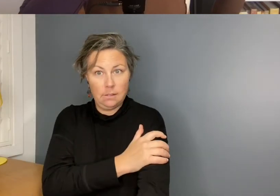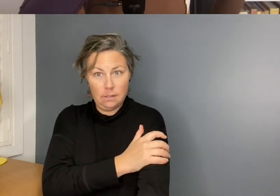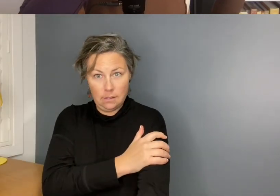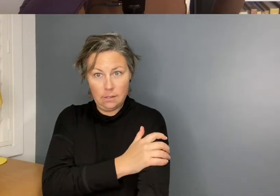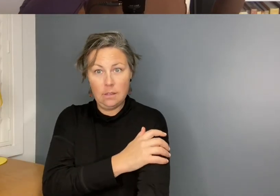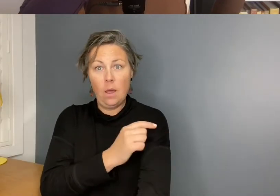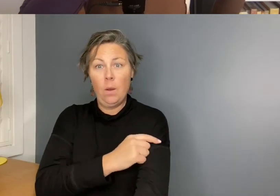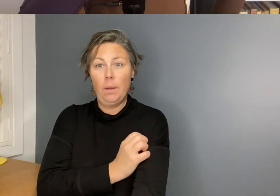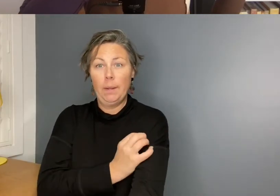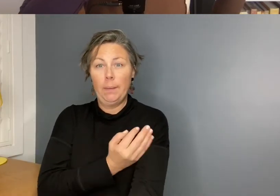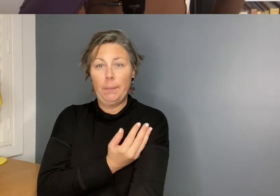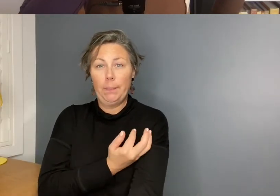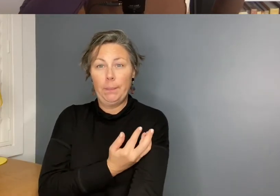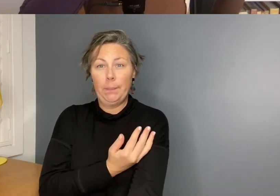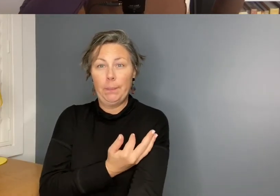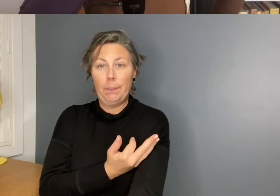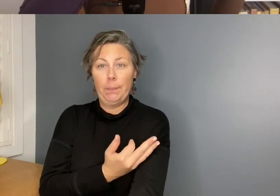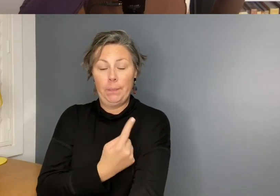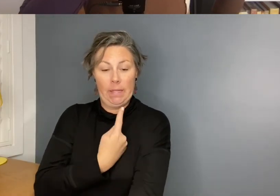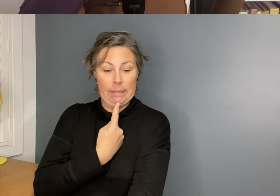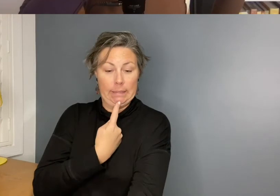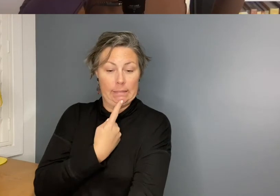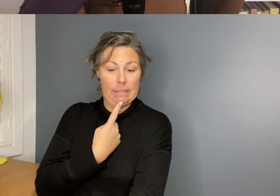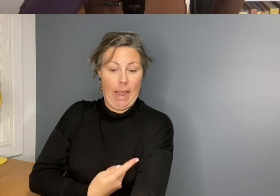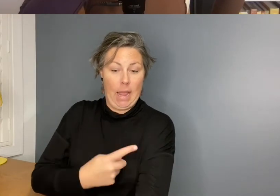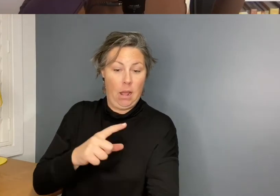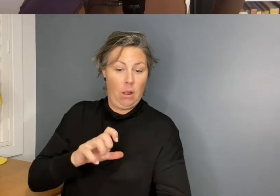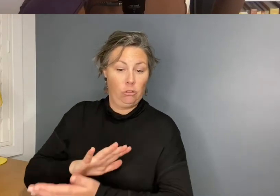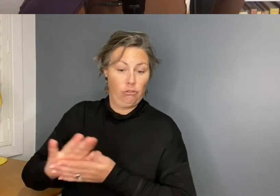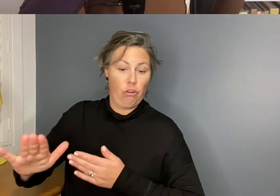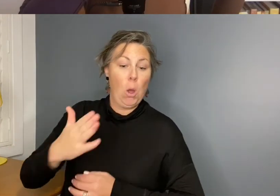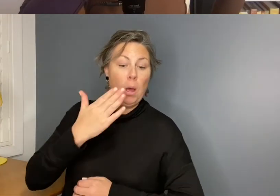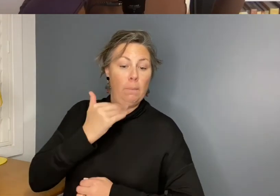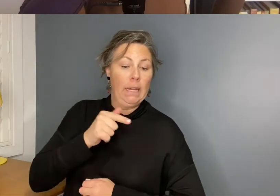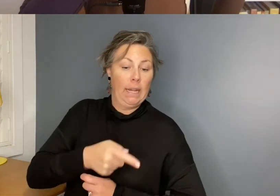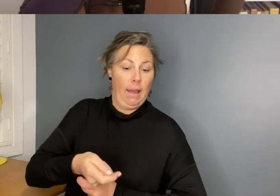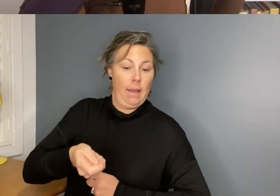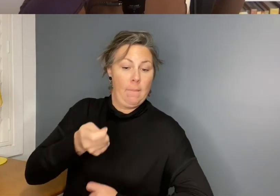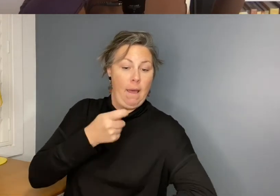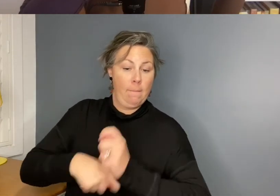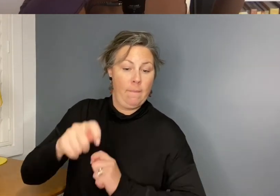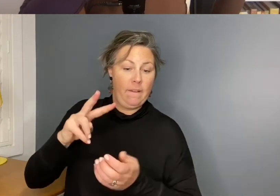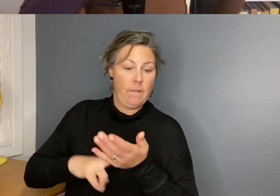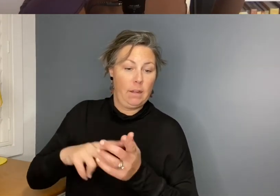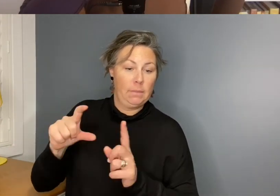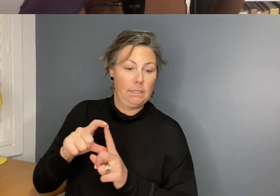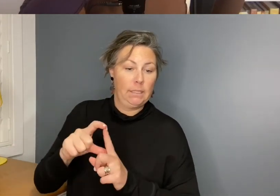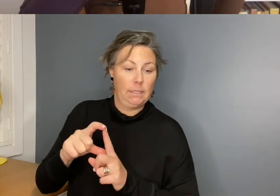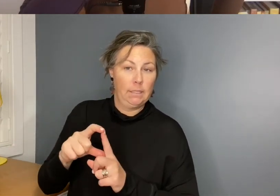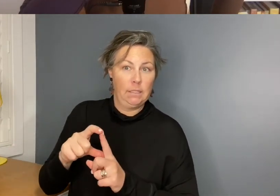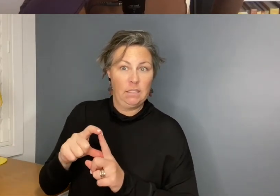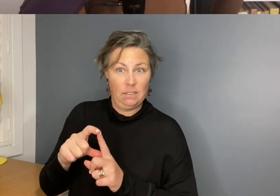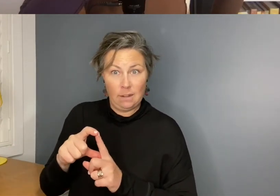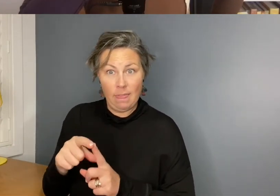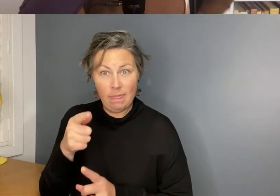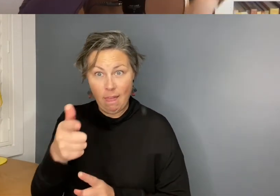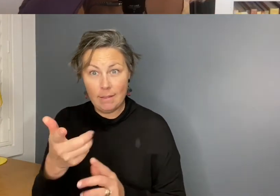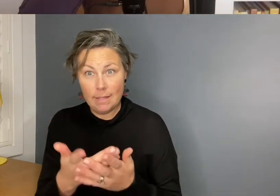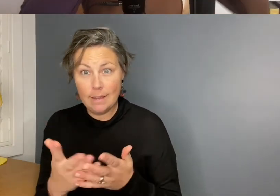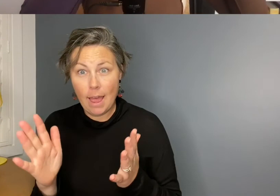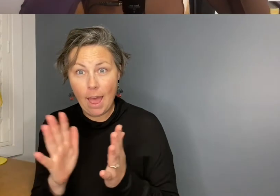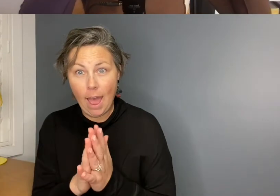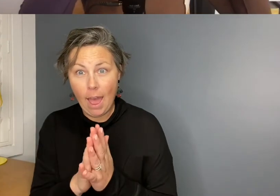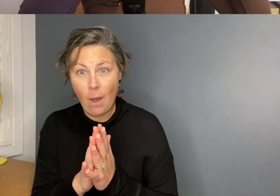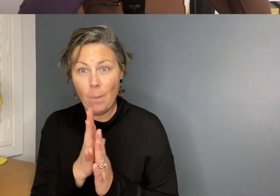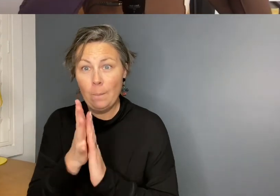activate cholesterol to be converted into, or to produce, vitamin D. And then there's a lot more biochemical processes after